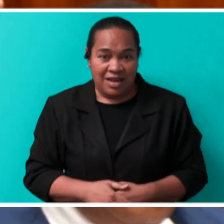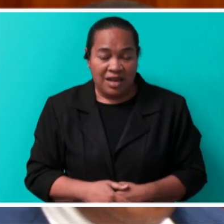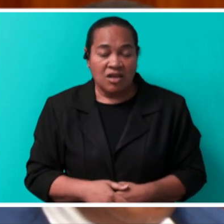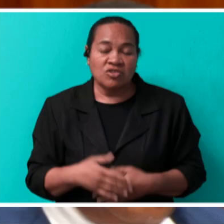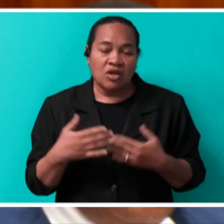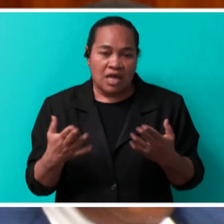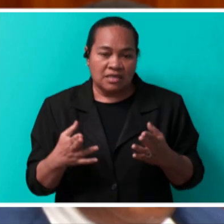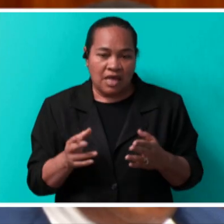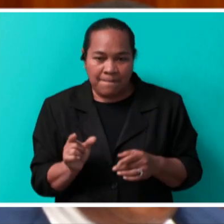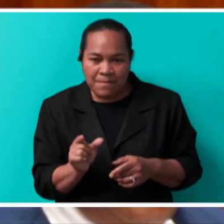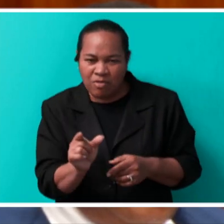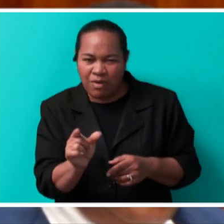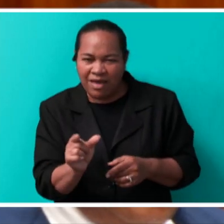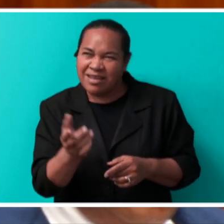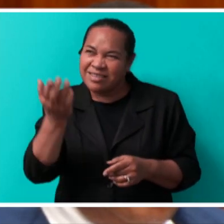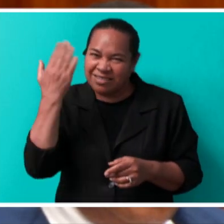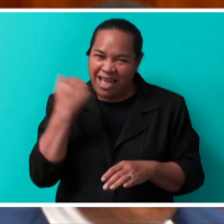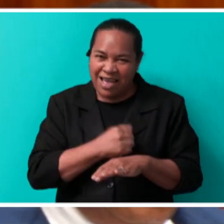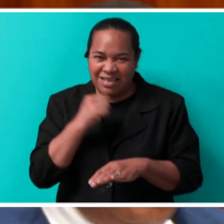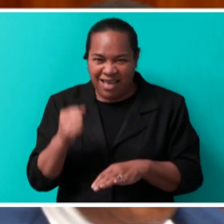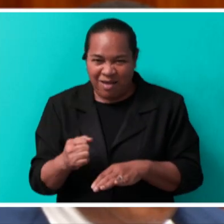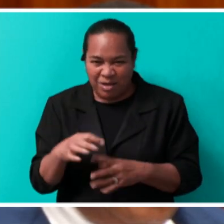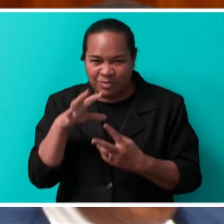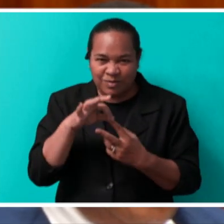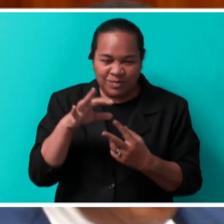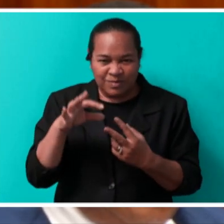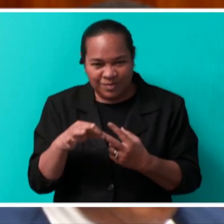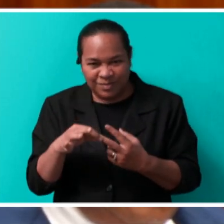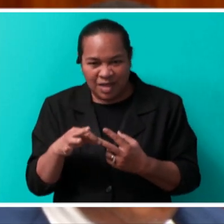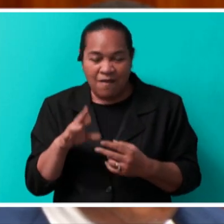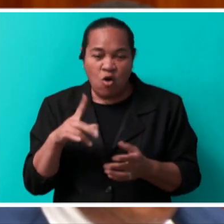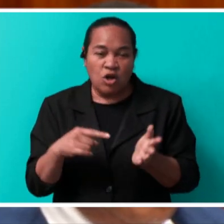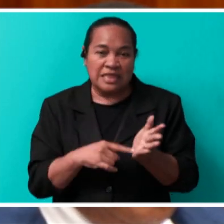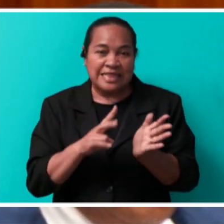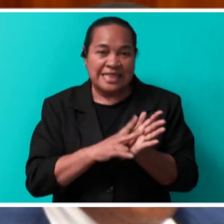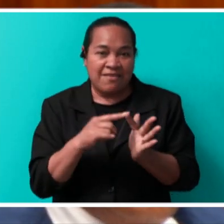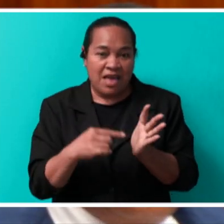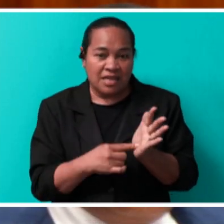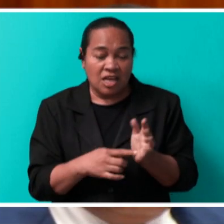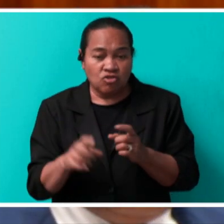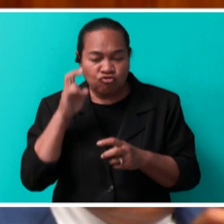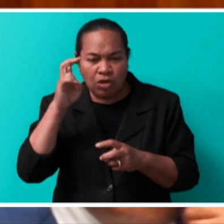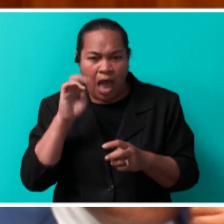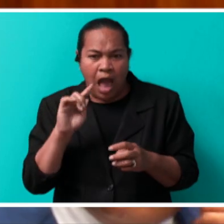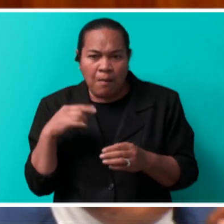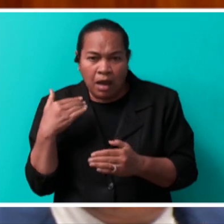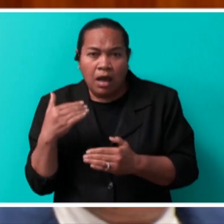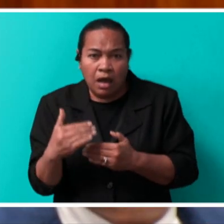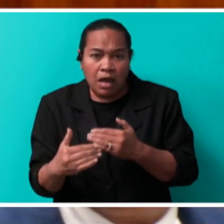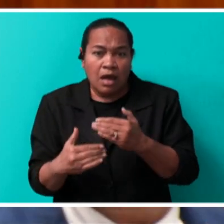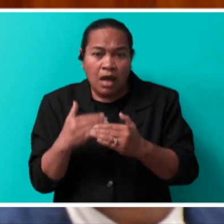the pathway that was being followed for Tibet training. After a few years,